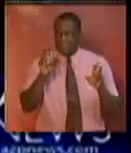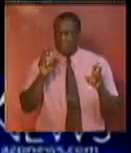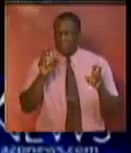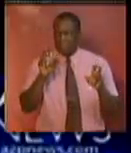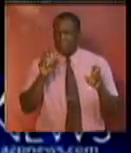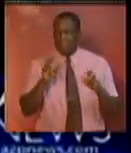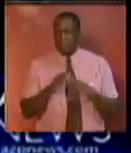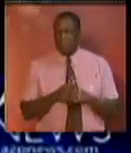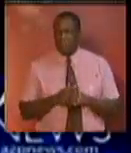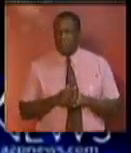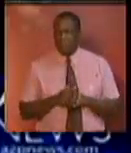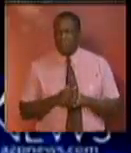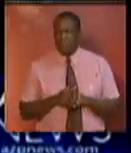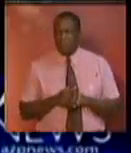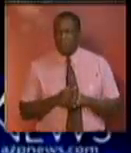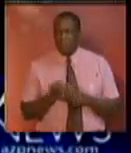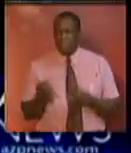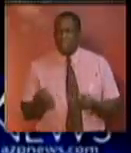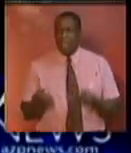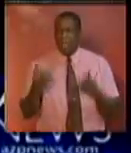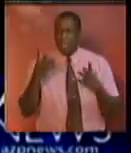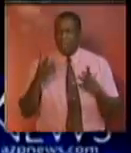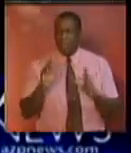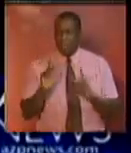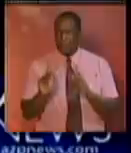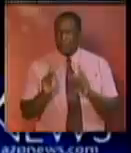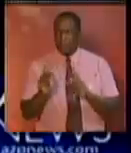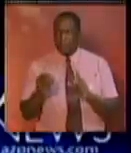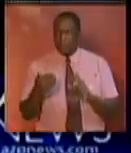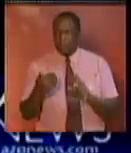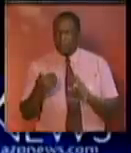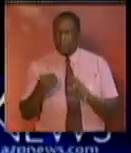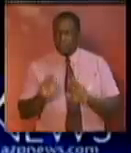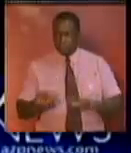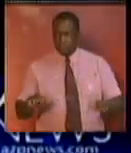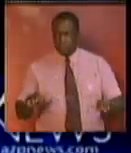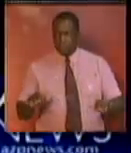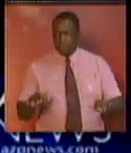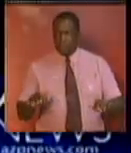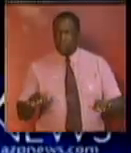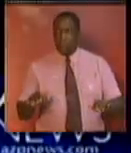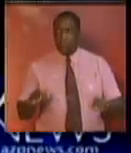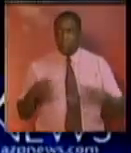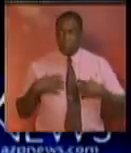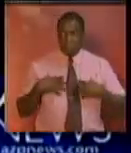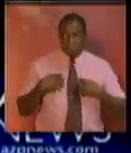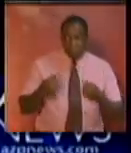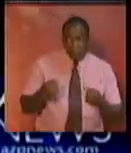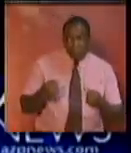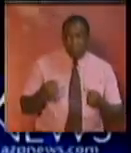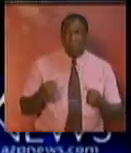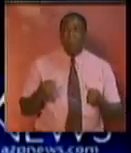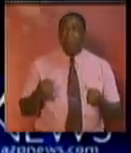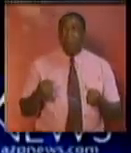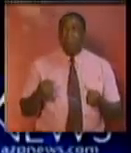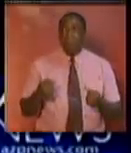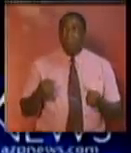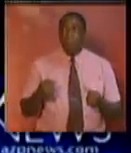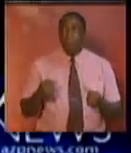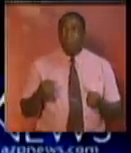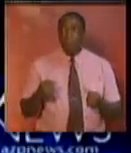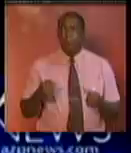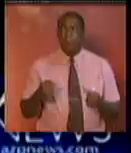had have all these children recovered and recovered properly in terms of have